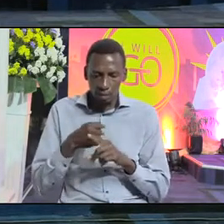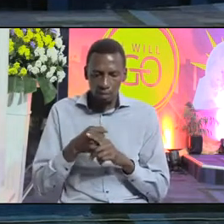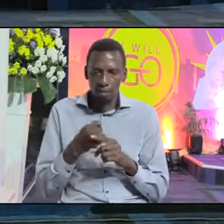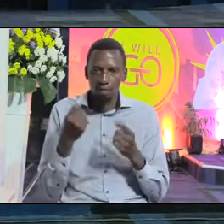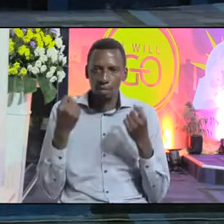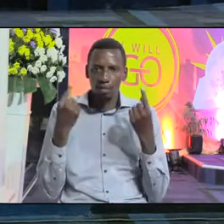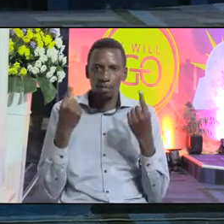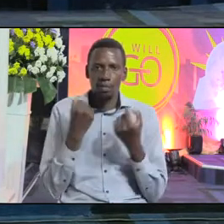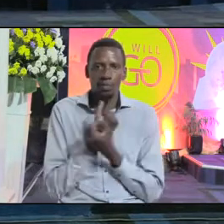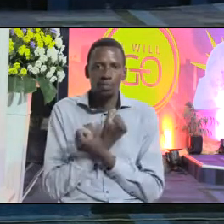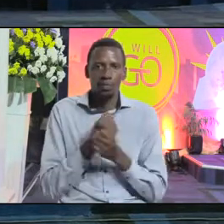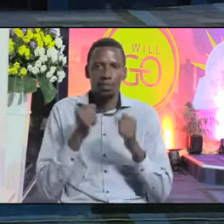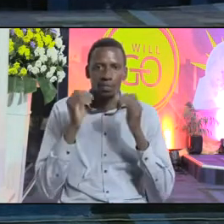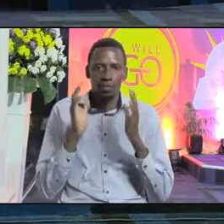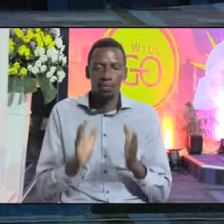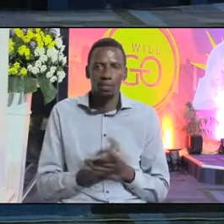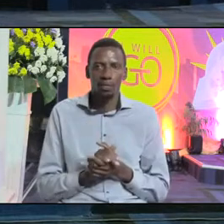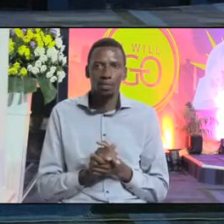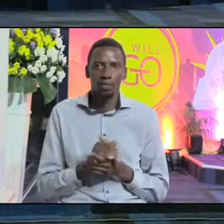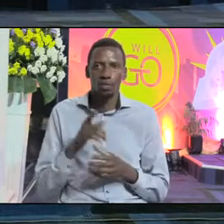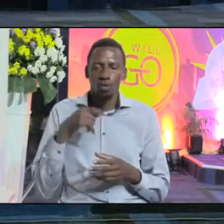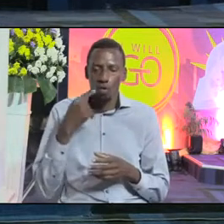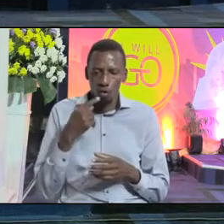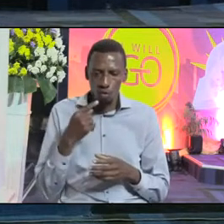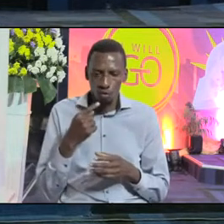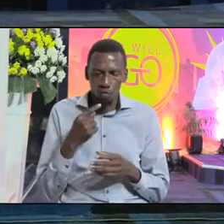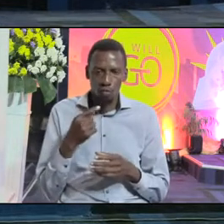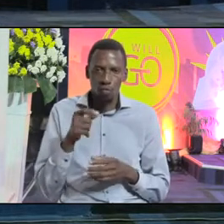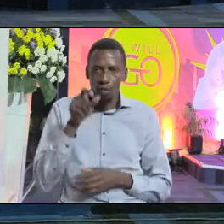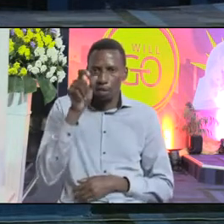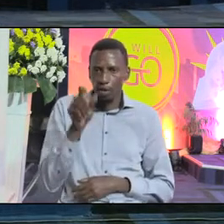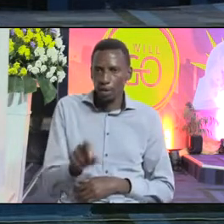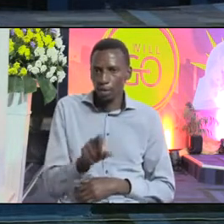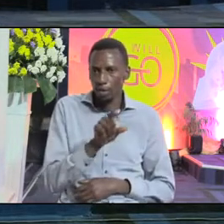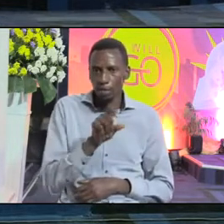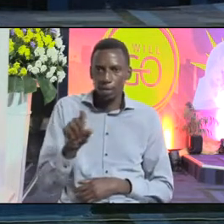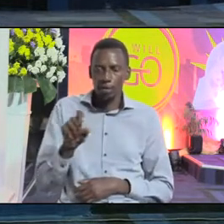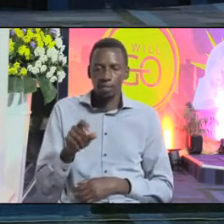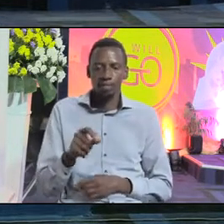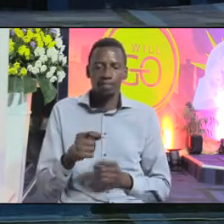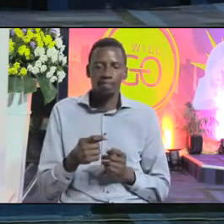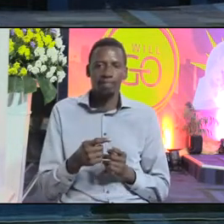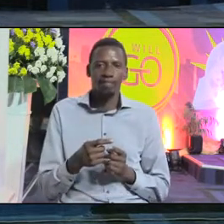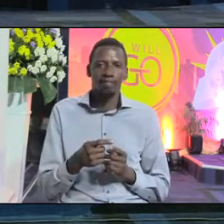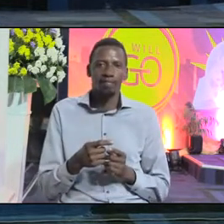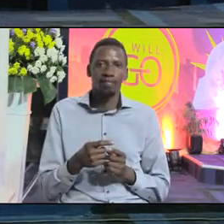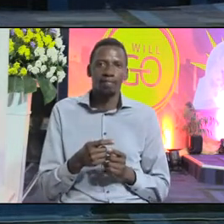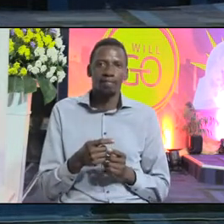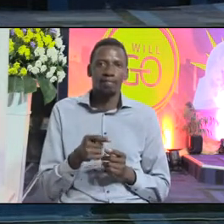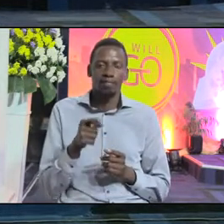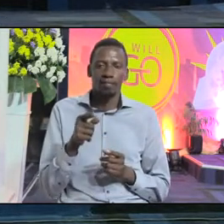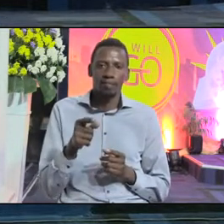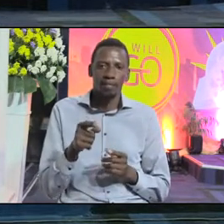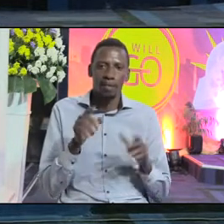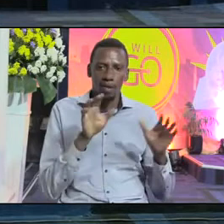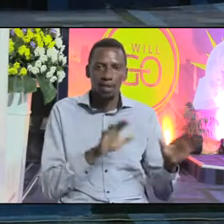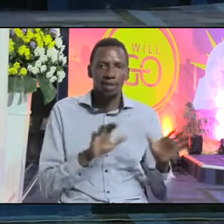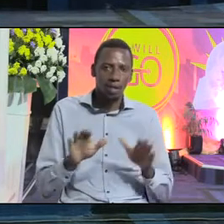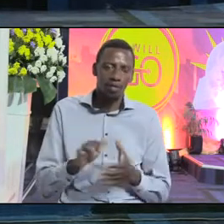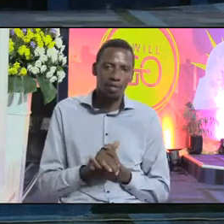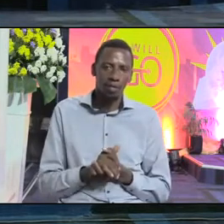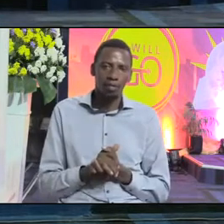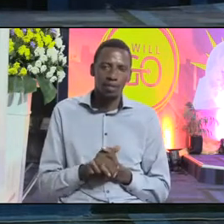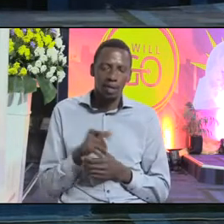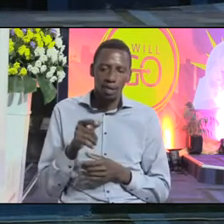savior who was slaughtered on Calvary and who was trying, this group was trying to live by